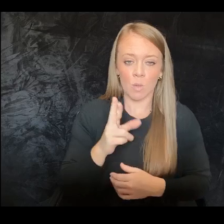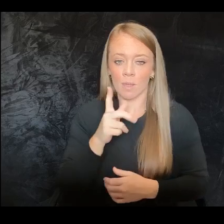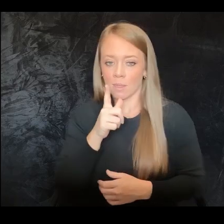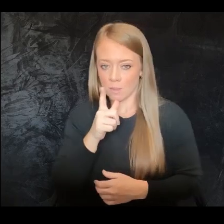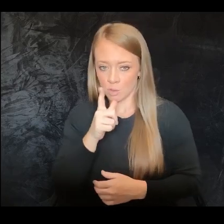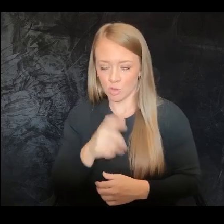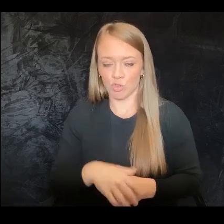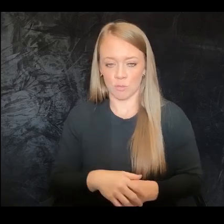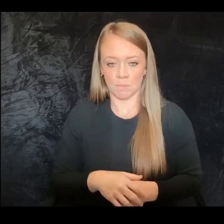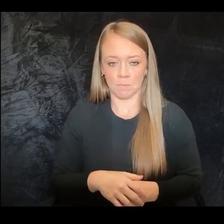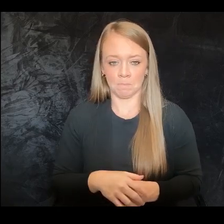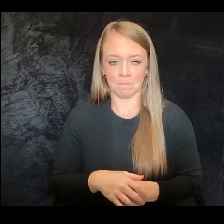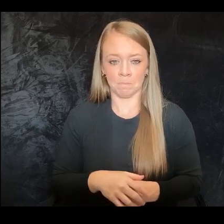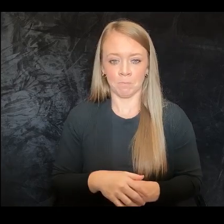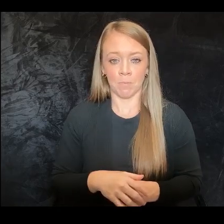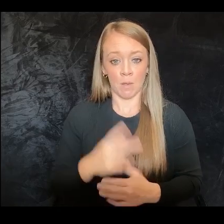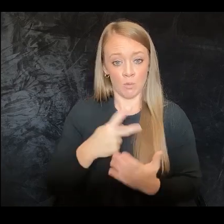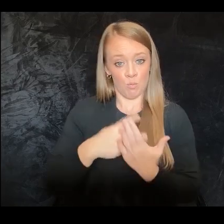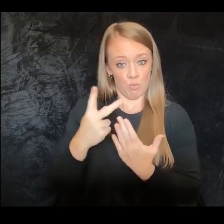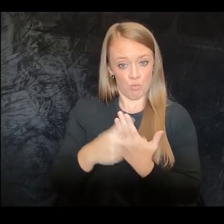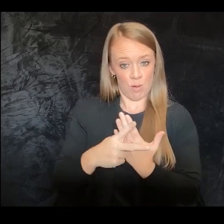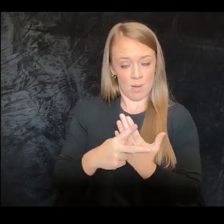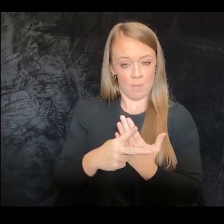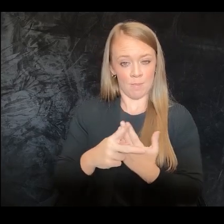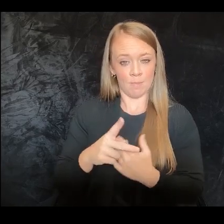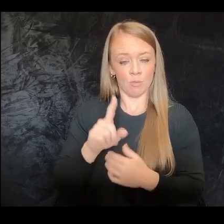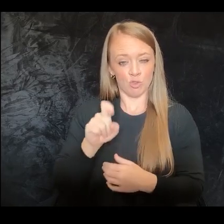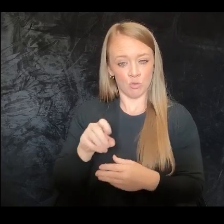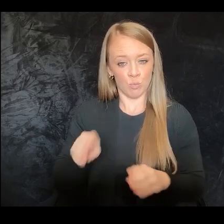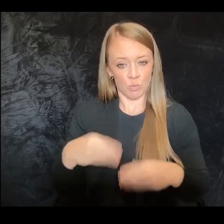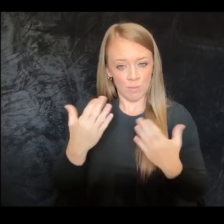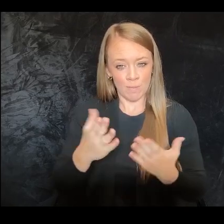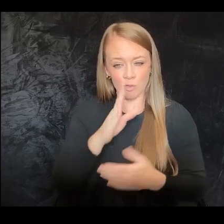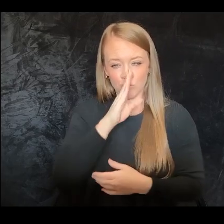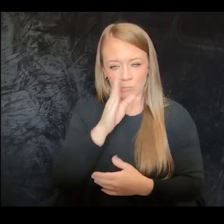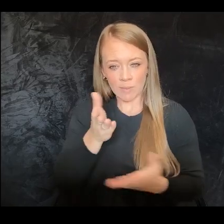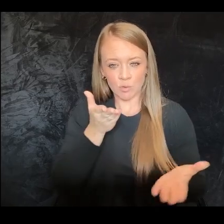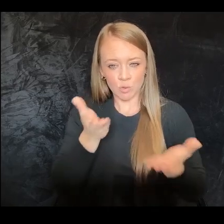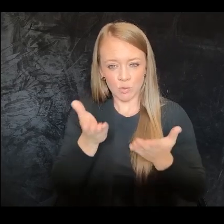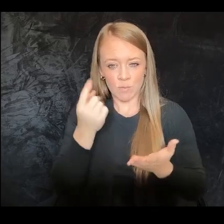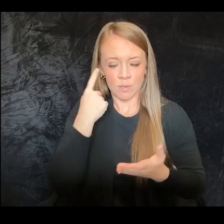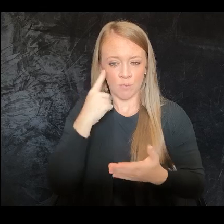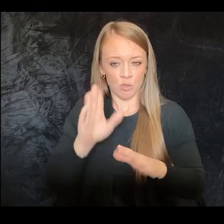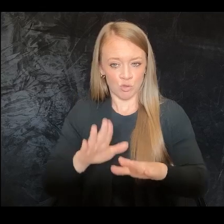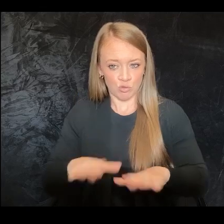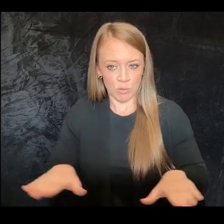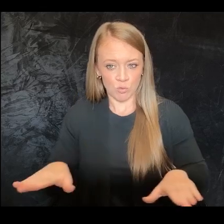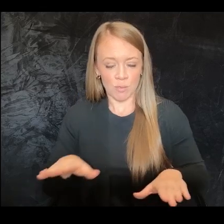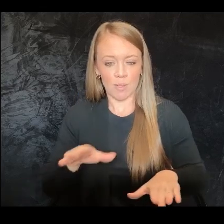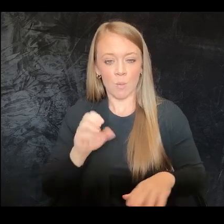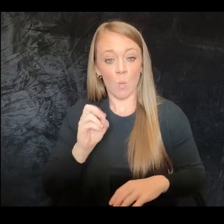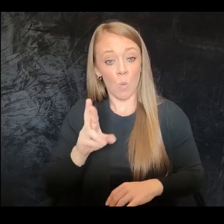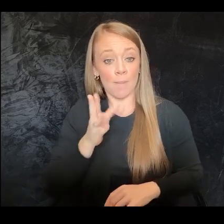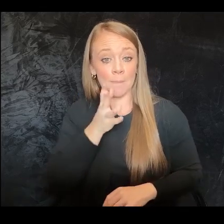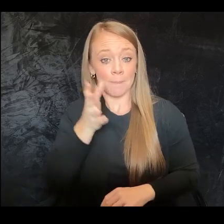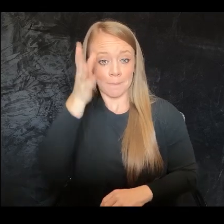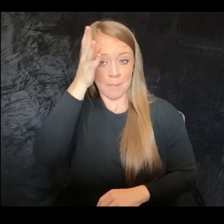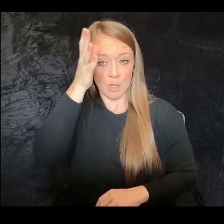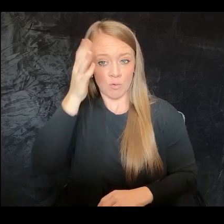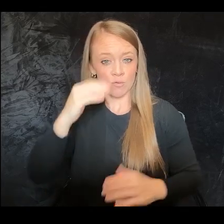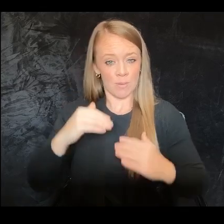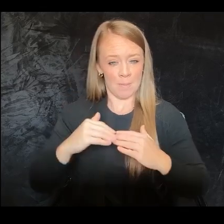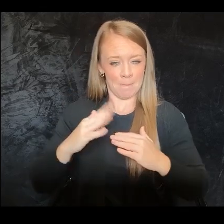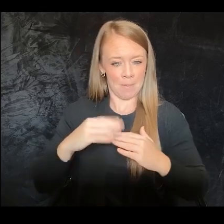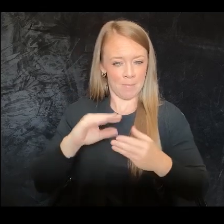breakfast or lunch. The program shall provide direct services for children